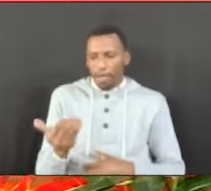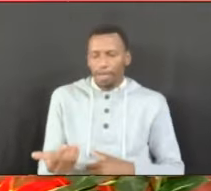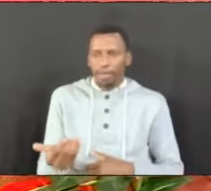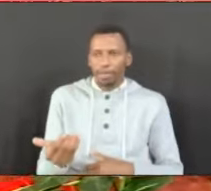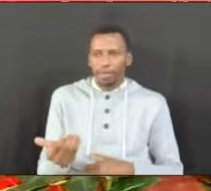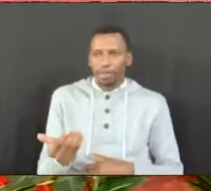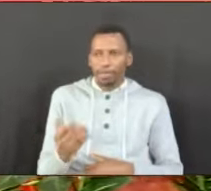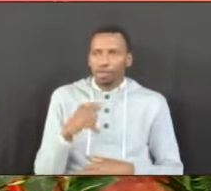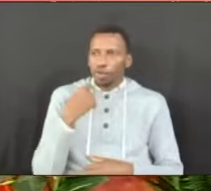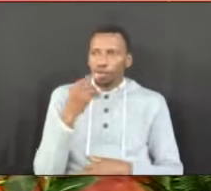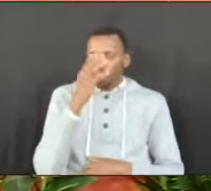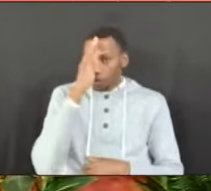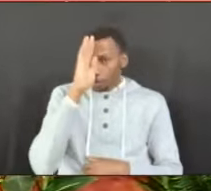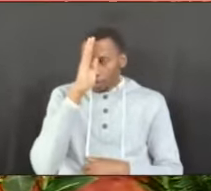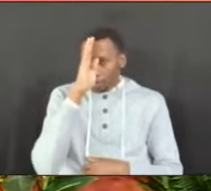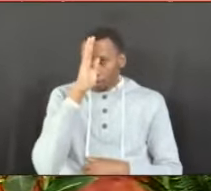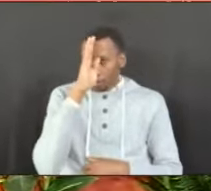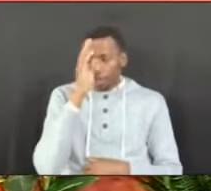you who are in doubt,